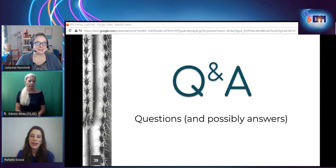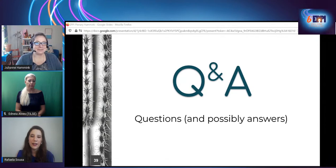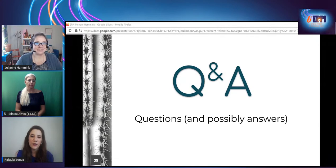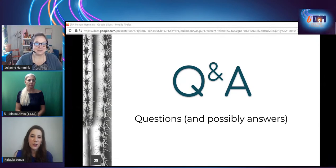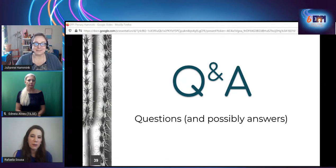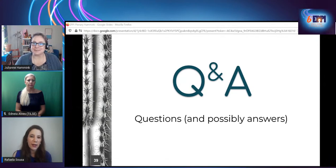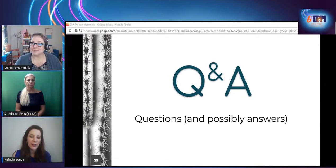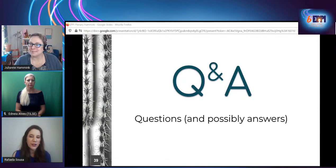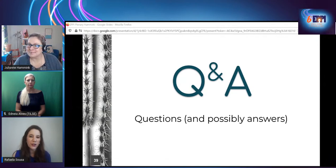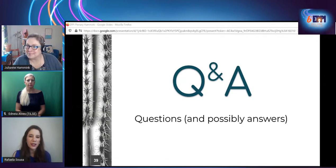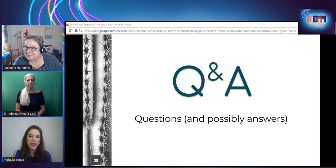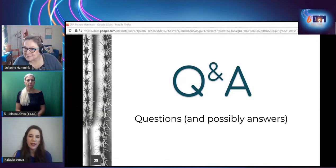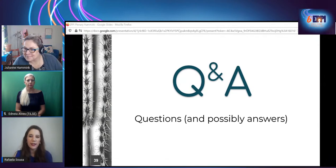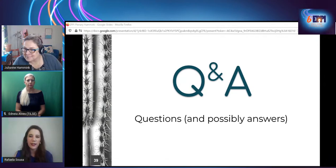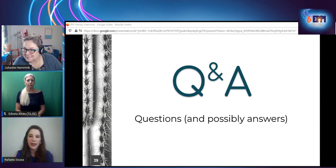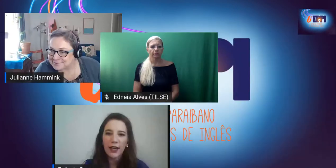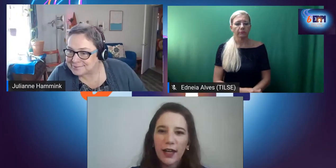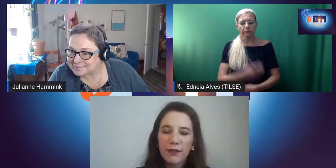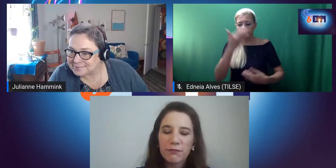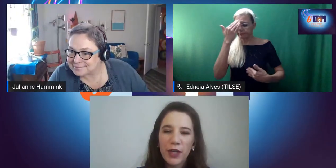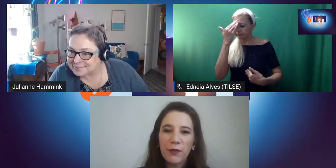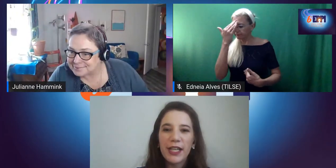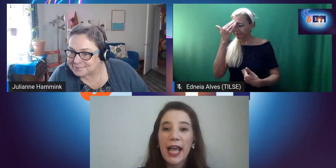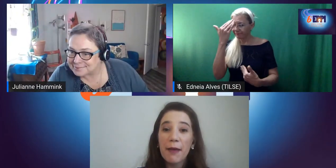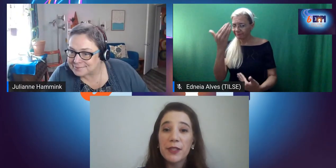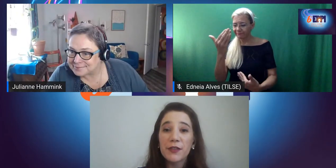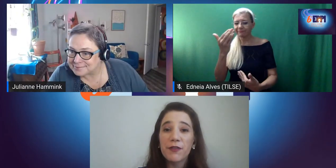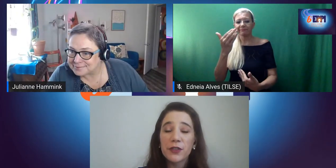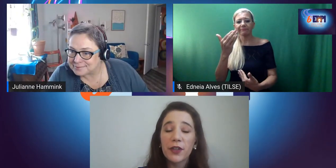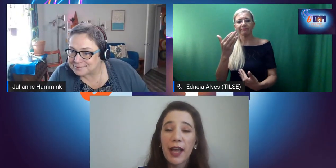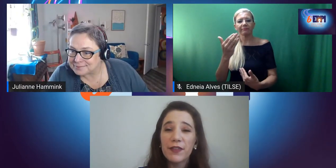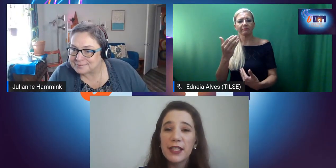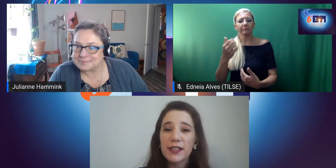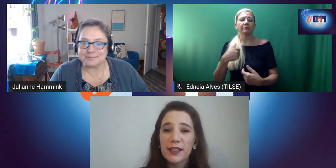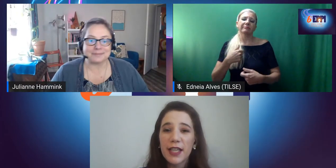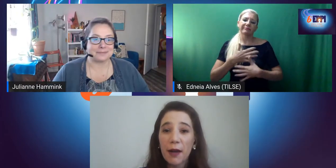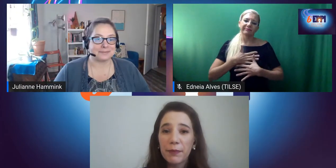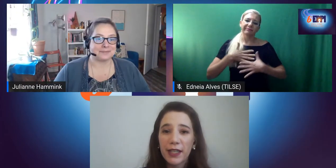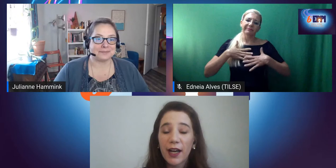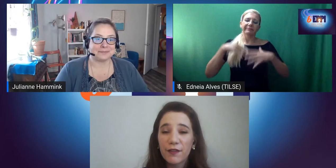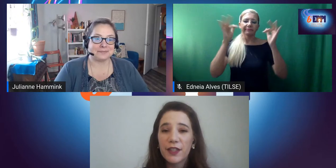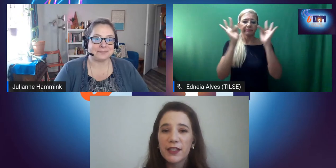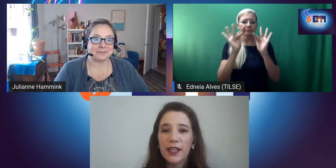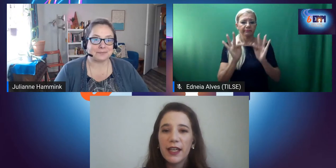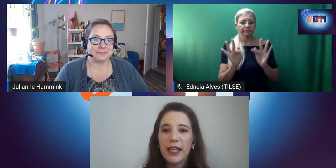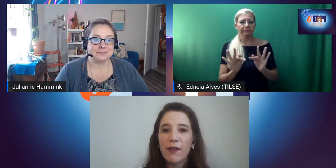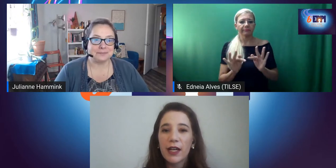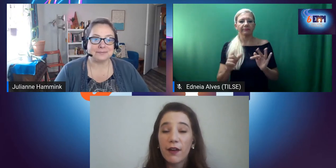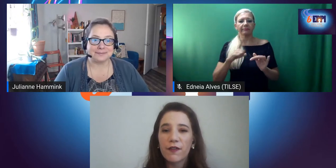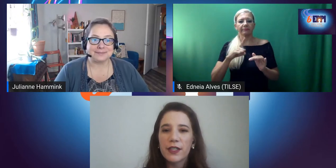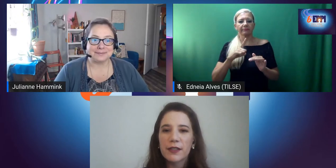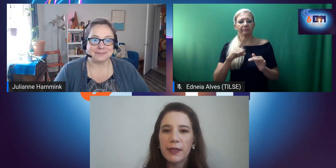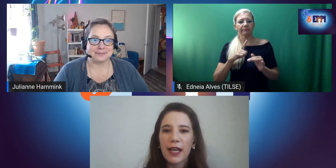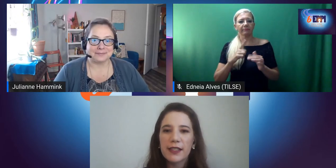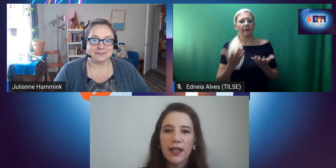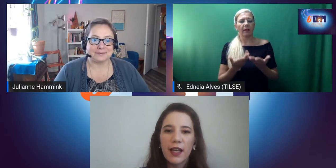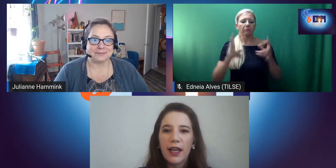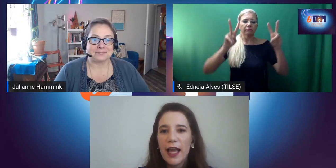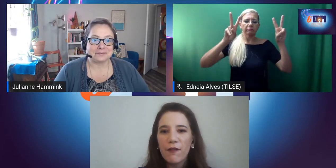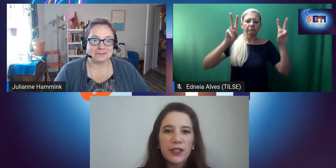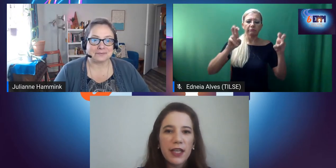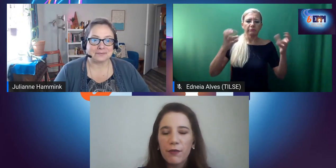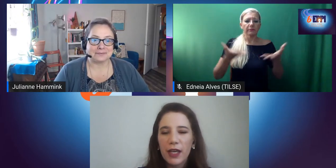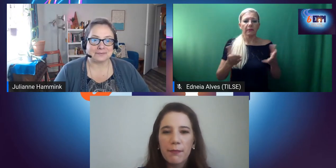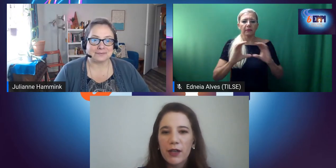Thank you so much, Julian. We are really happy to have this topic covered in our conference because